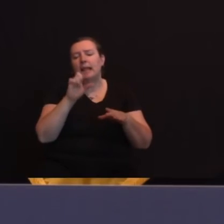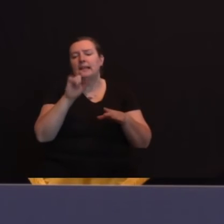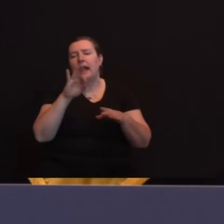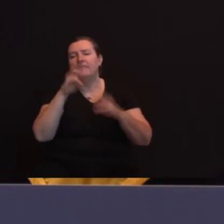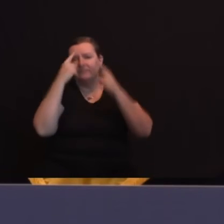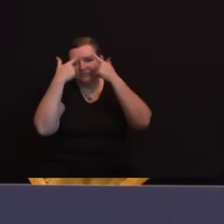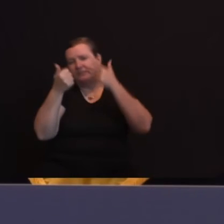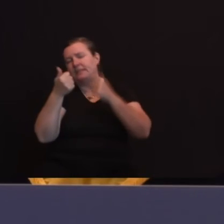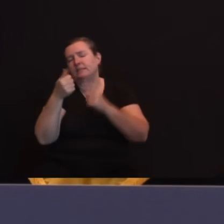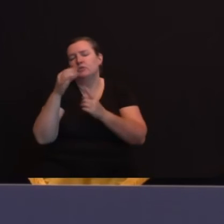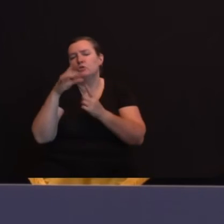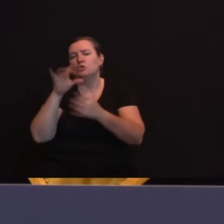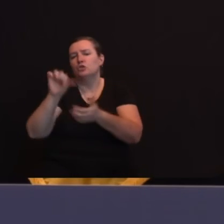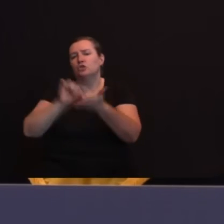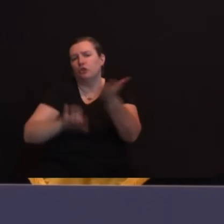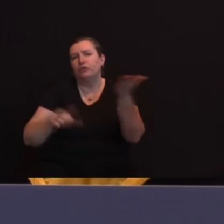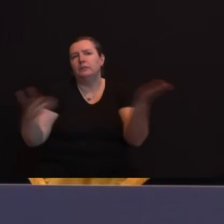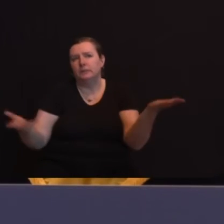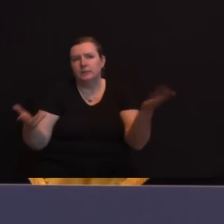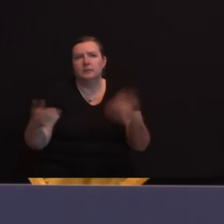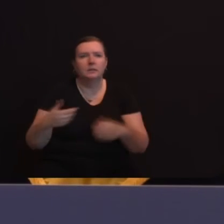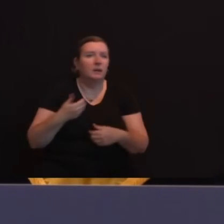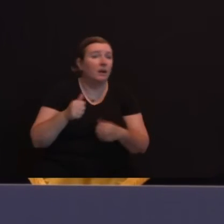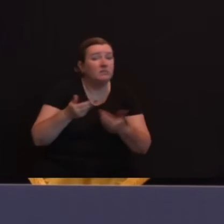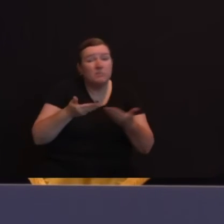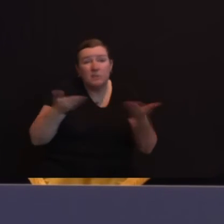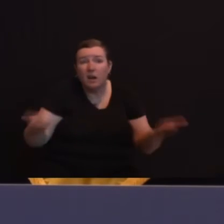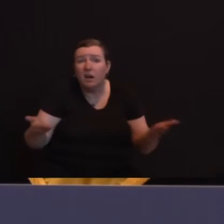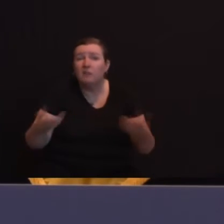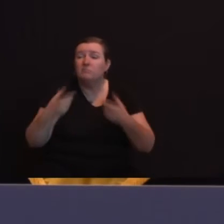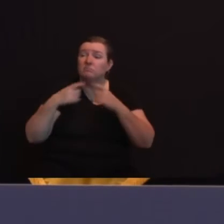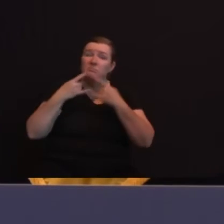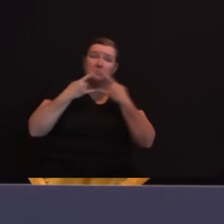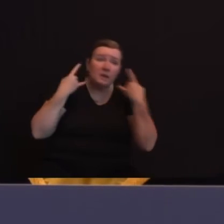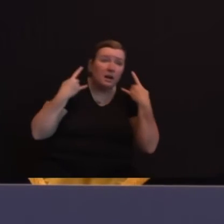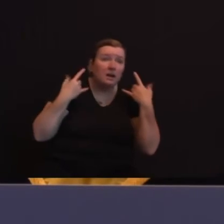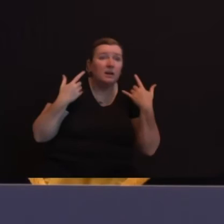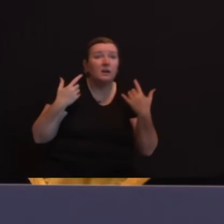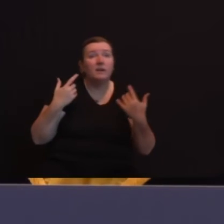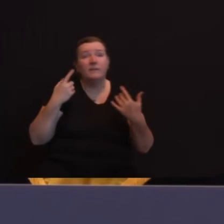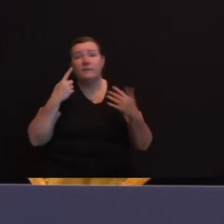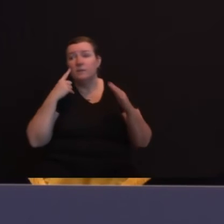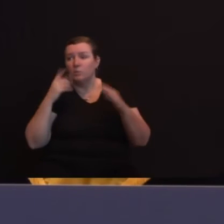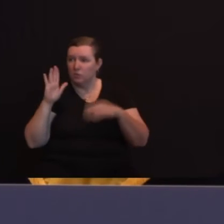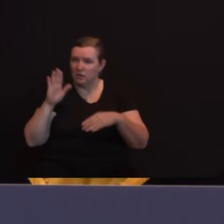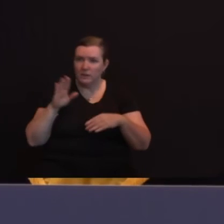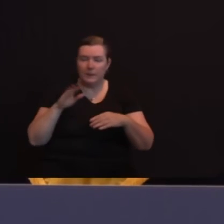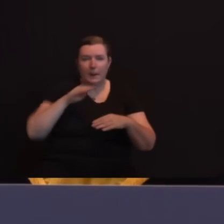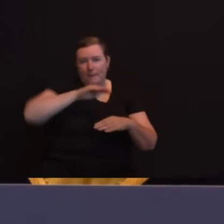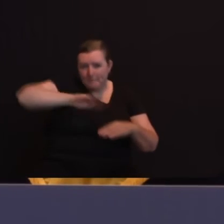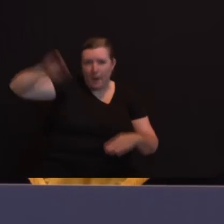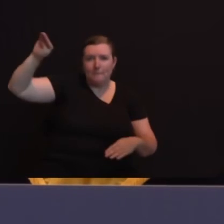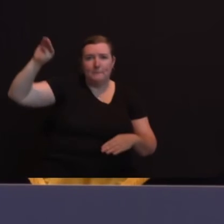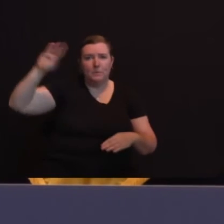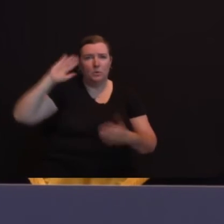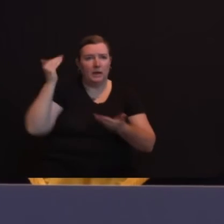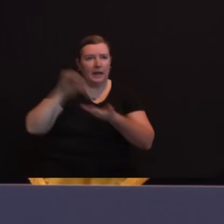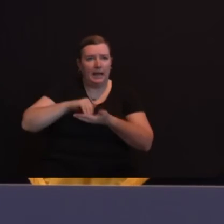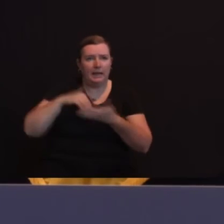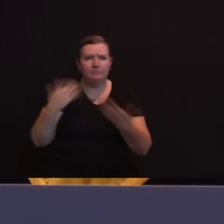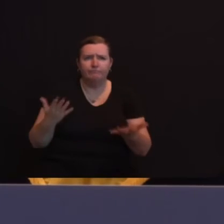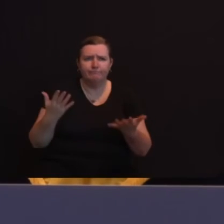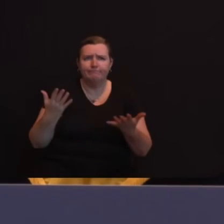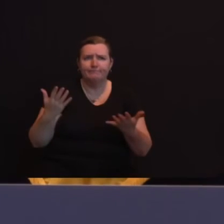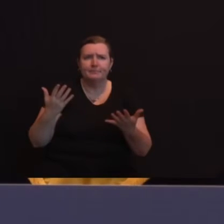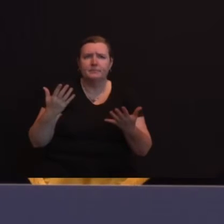N95 masks, for what looks like an exponential surge? Last, we hear there's an agreement with the Senate President about taxes for